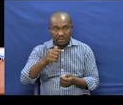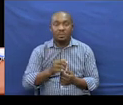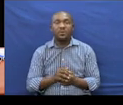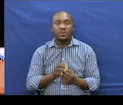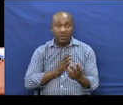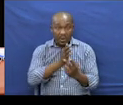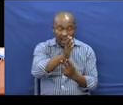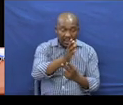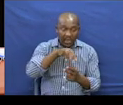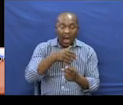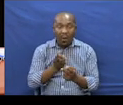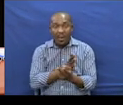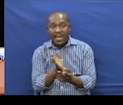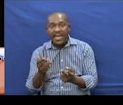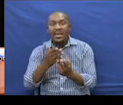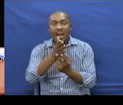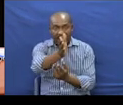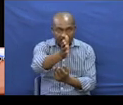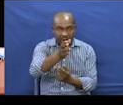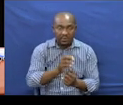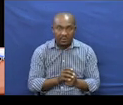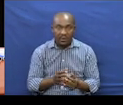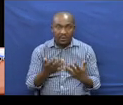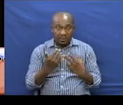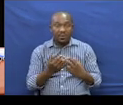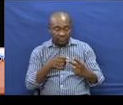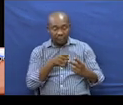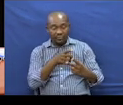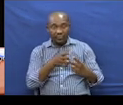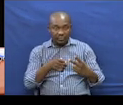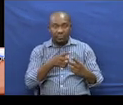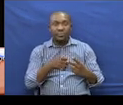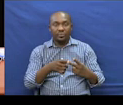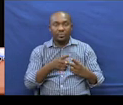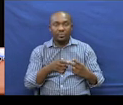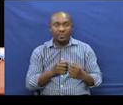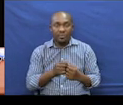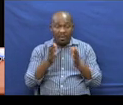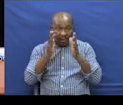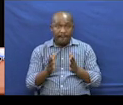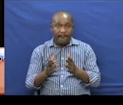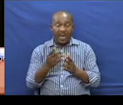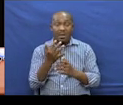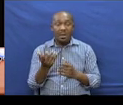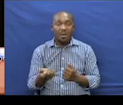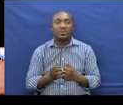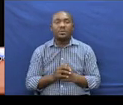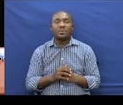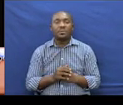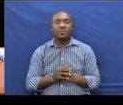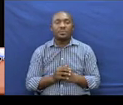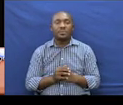So we are saying democracy can be categorized into two major types. These are direct